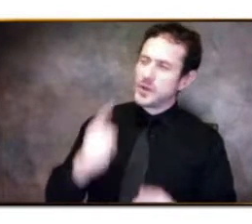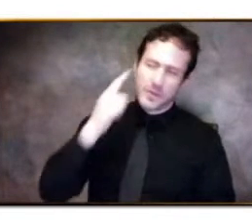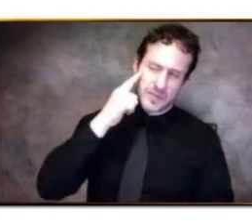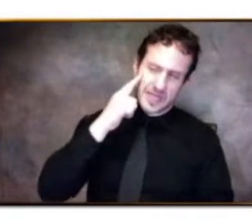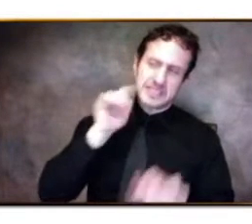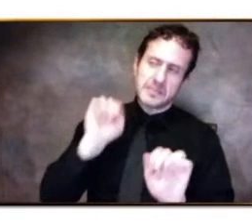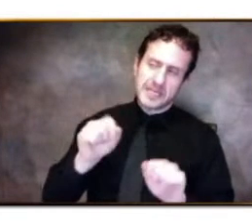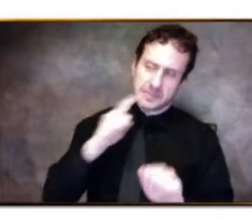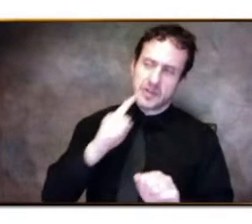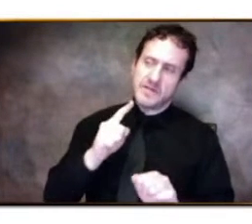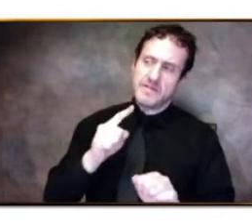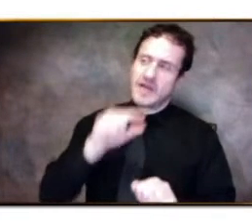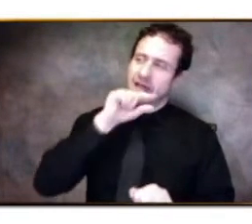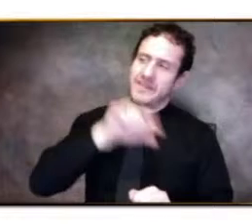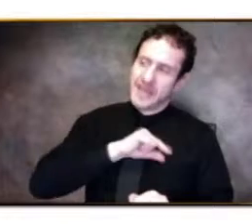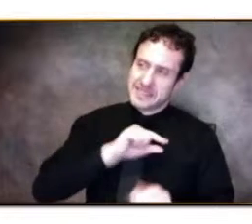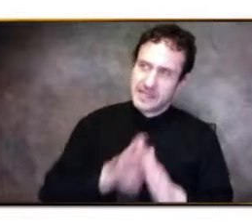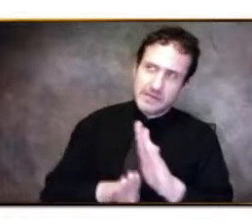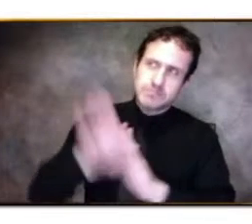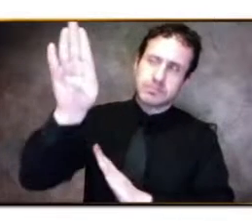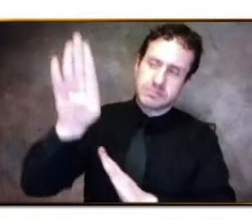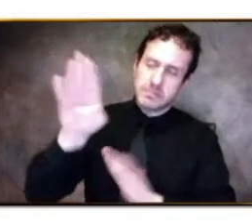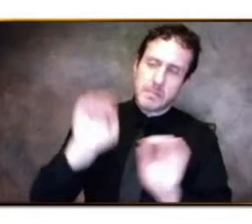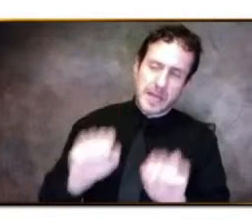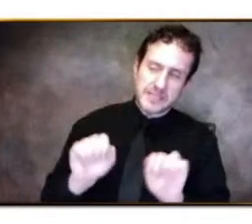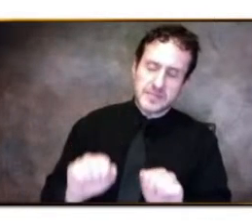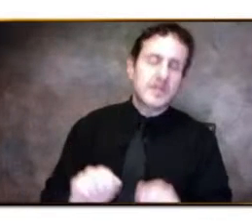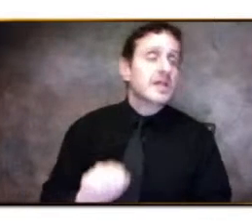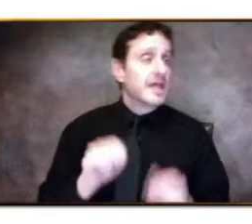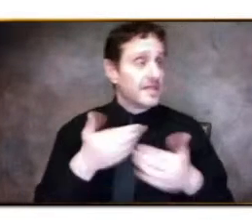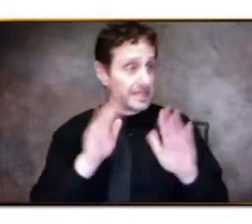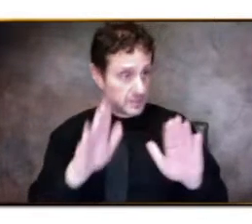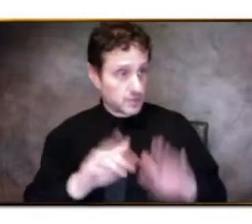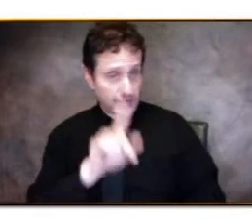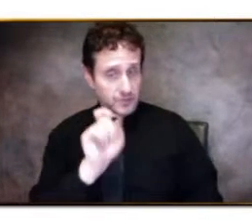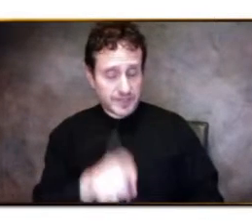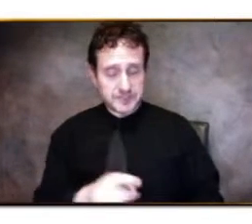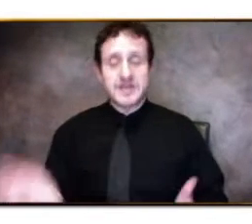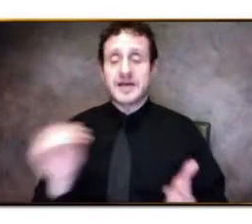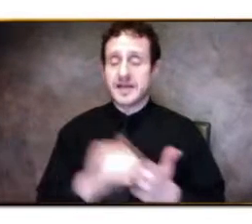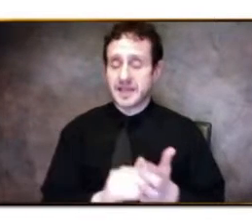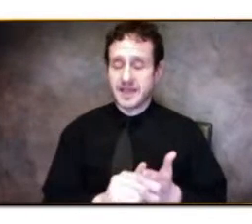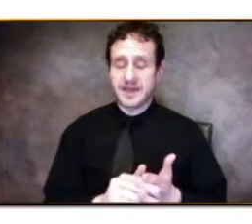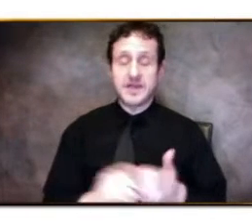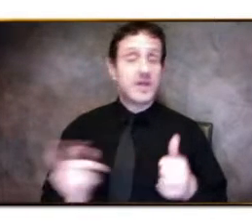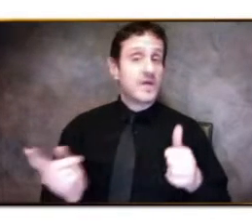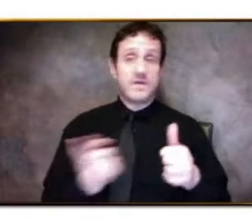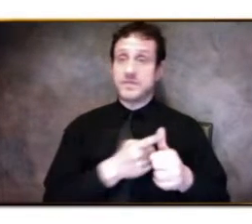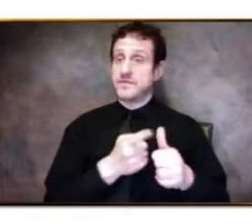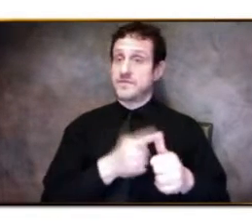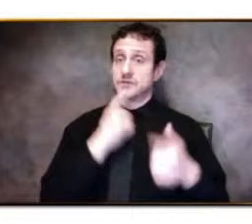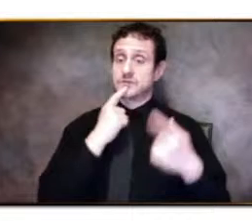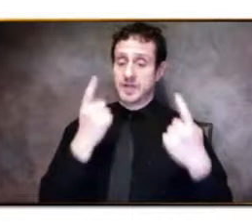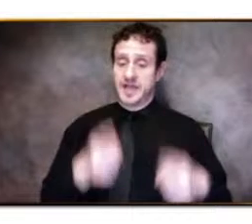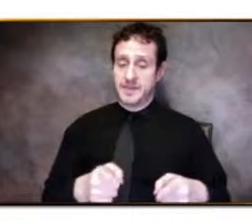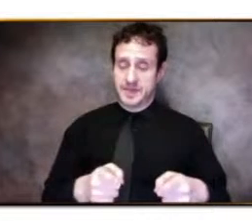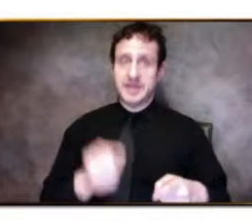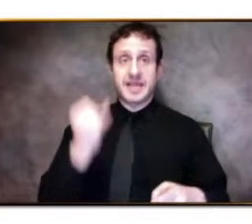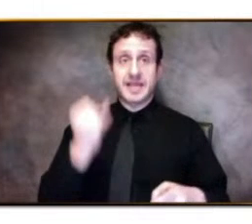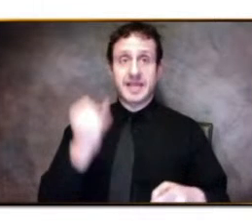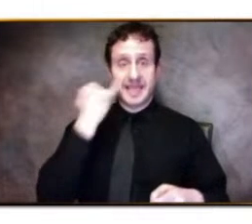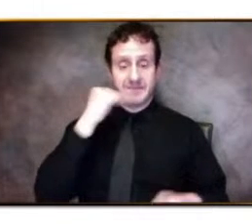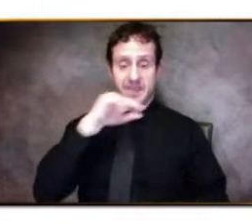post-Thanksgiving surge? Right. So that's a great question, Dan. So again, the first thing that will happen will be the number